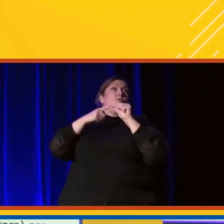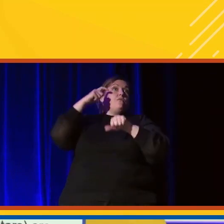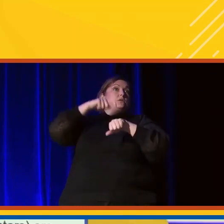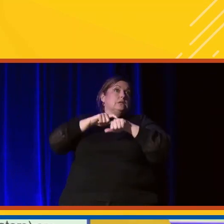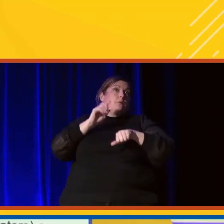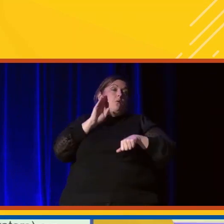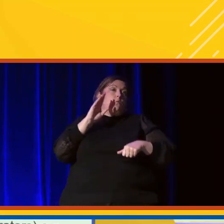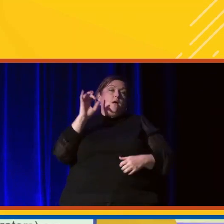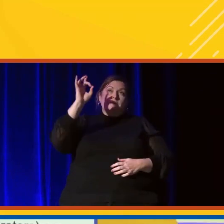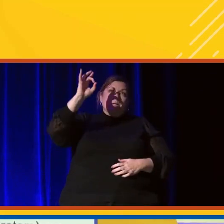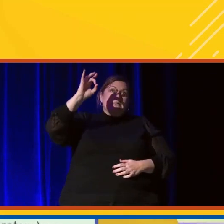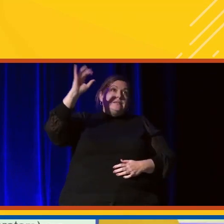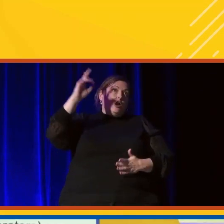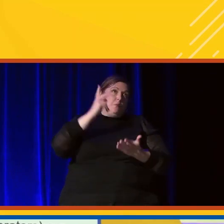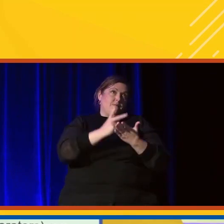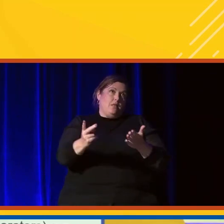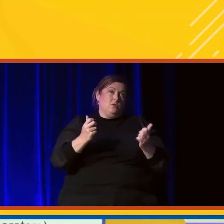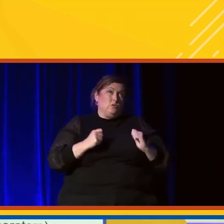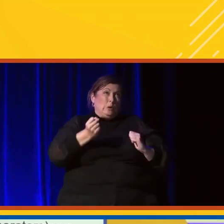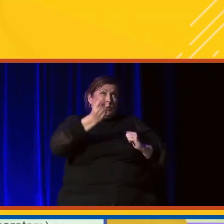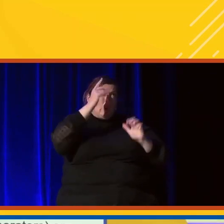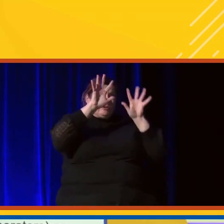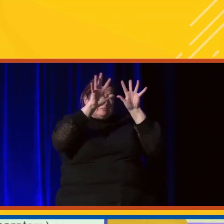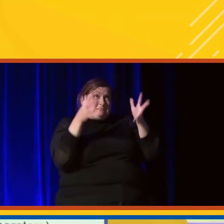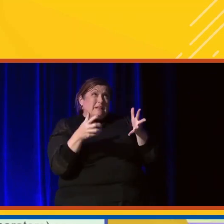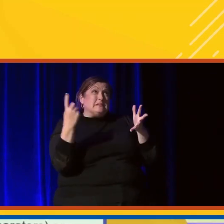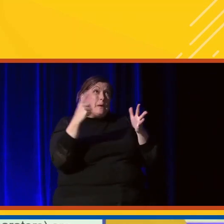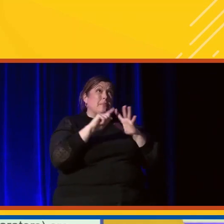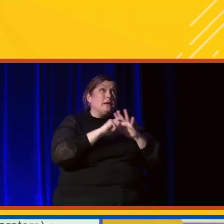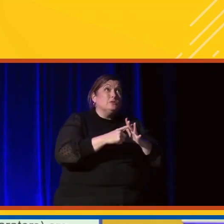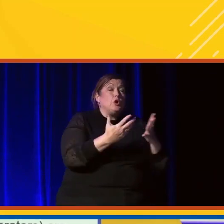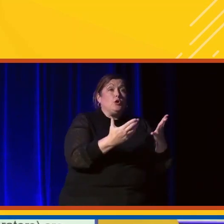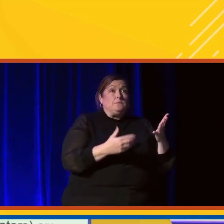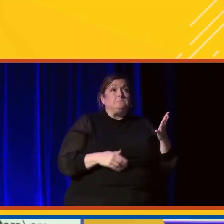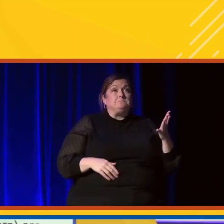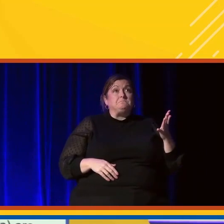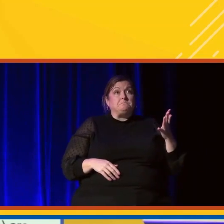will have terrible failures in trying to understand something as they start.